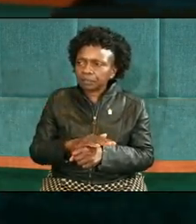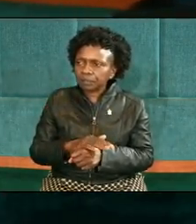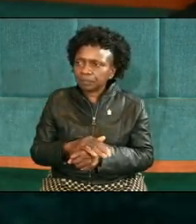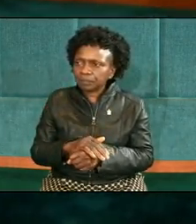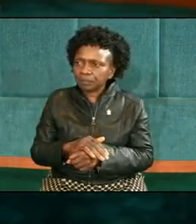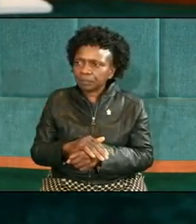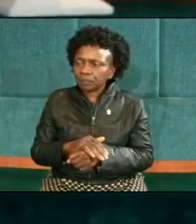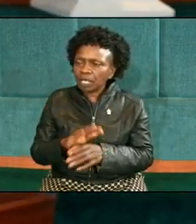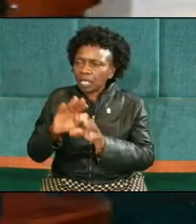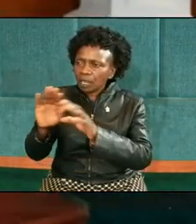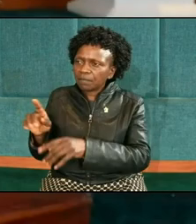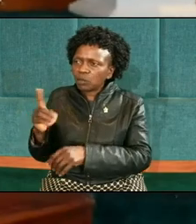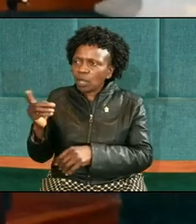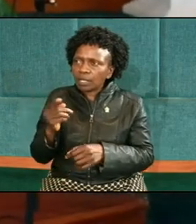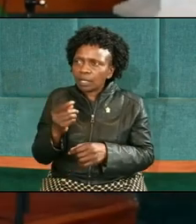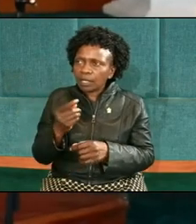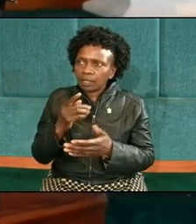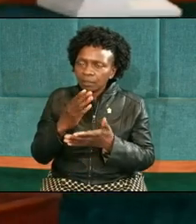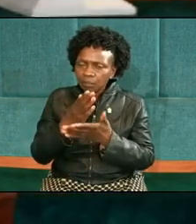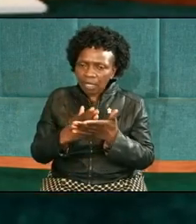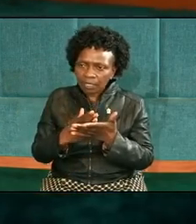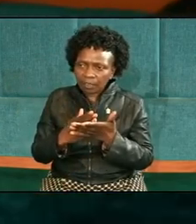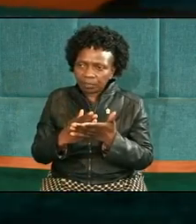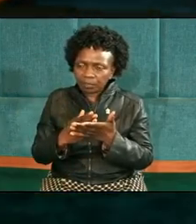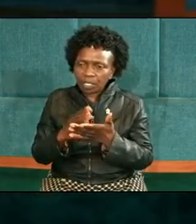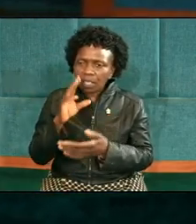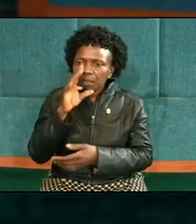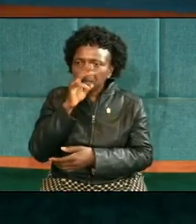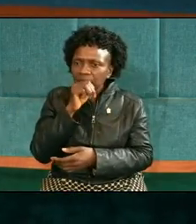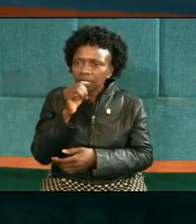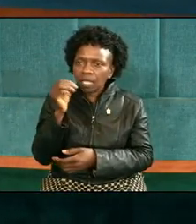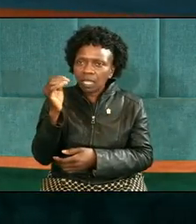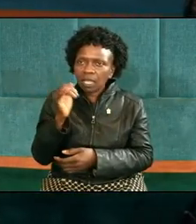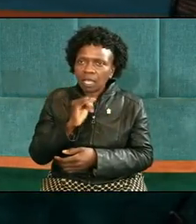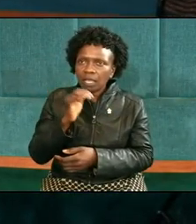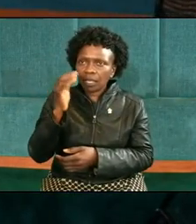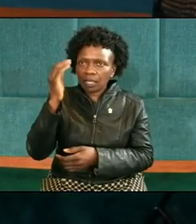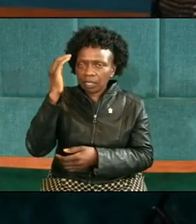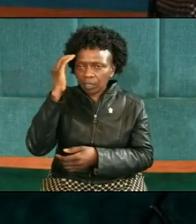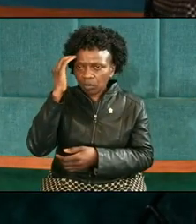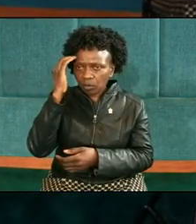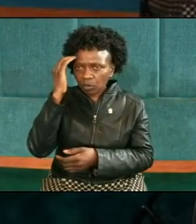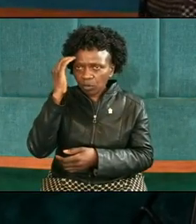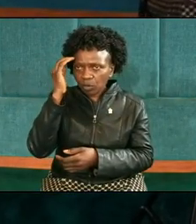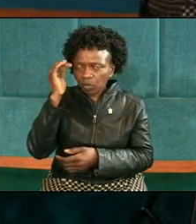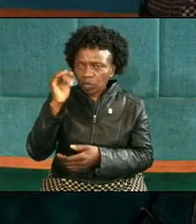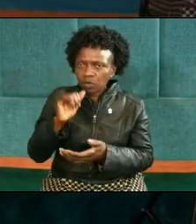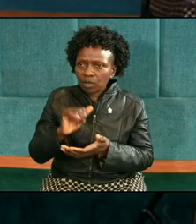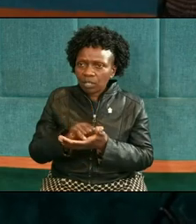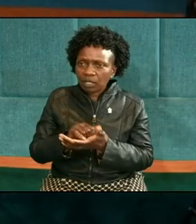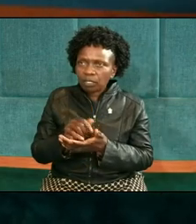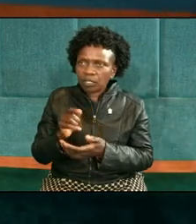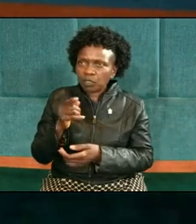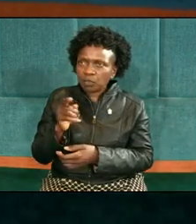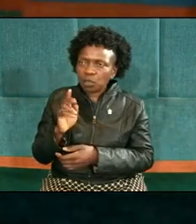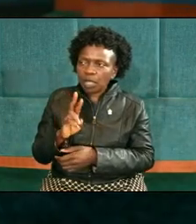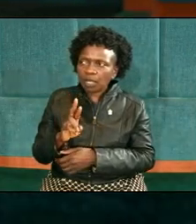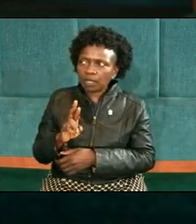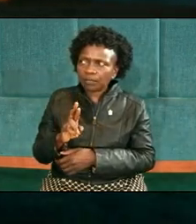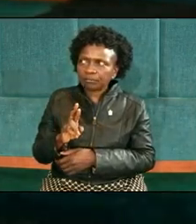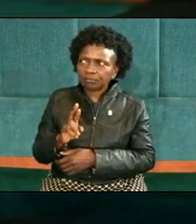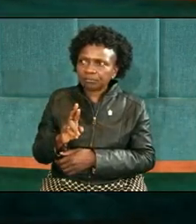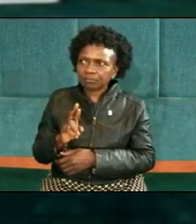one piece. Oh, the piece he missed out. I know that you are persistent.